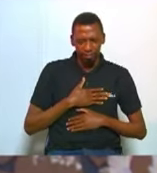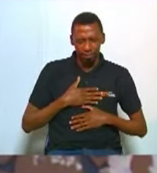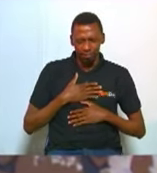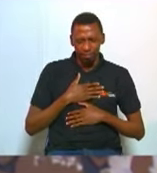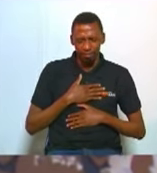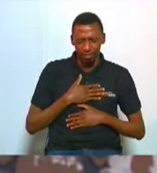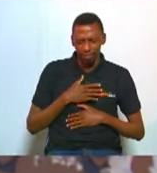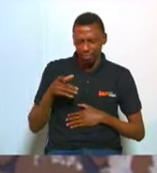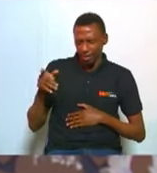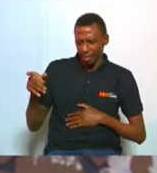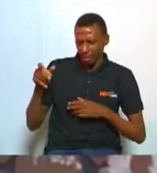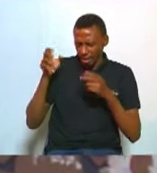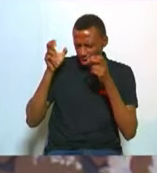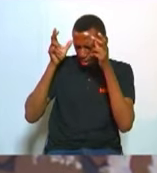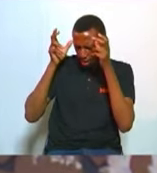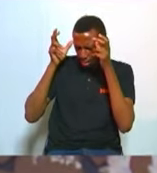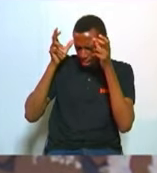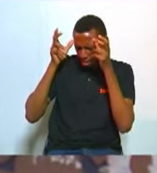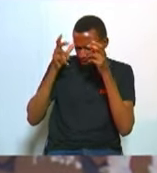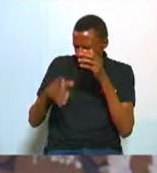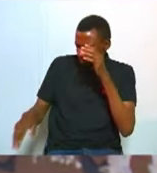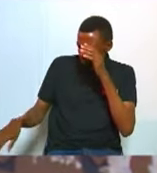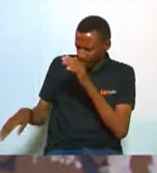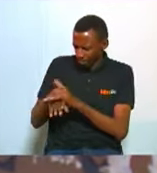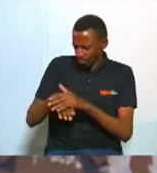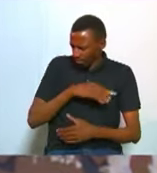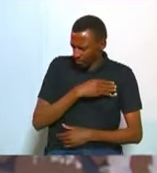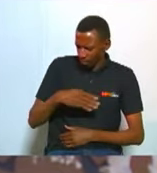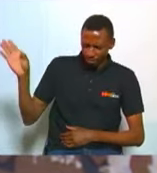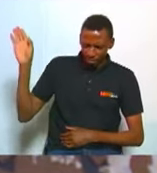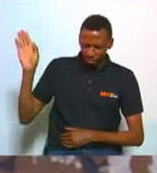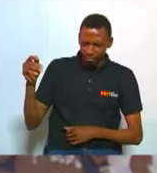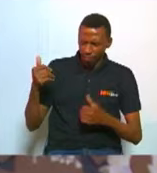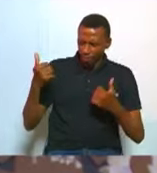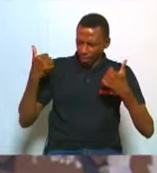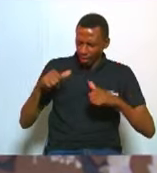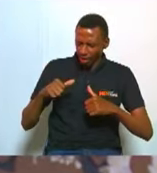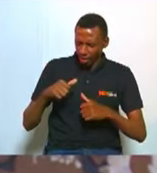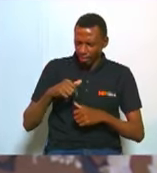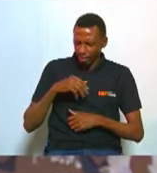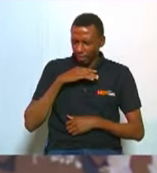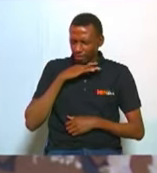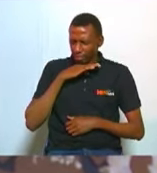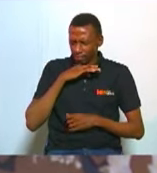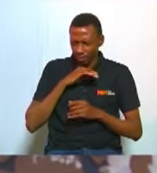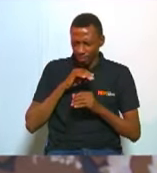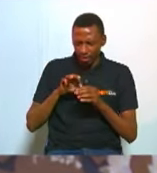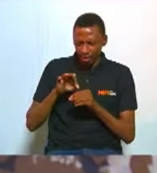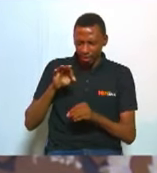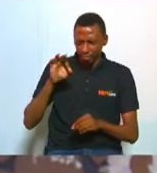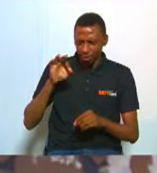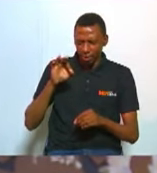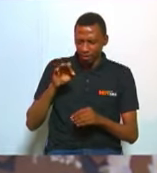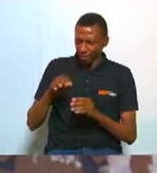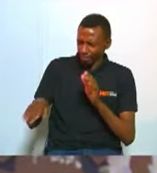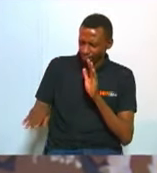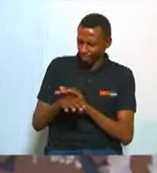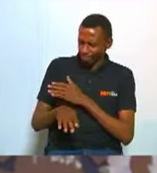rebuke the enemy, cast out any unclean spirit, Lord, and we pray that you would heal his